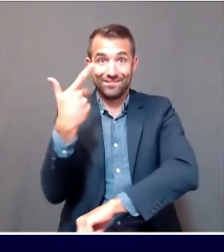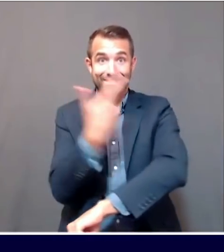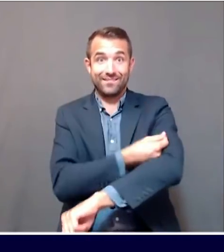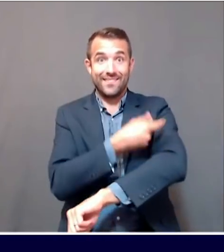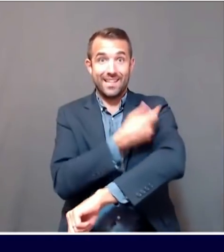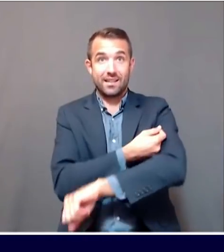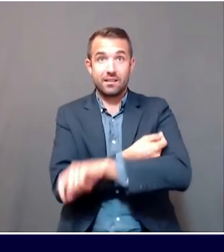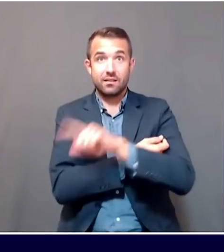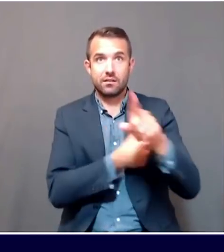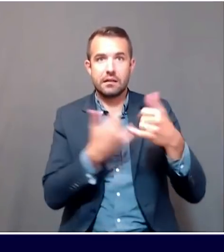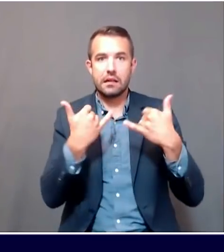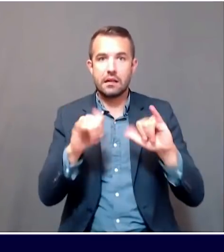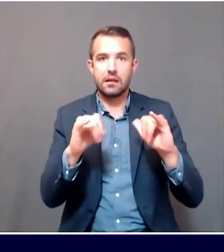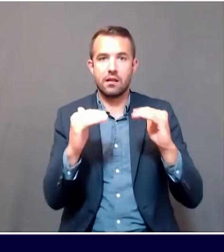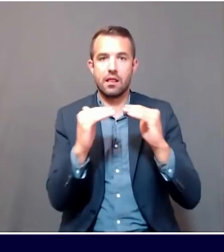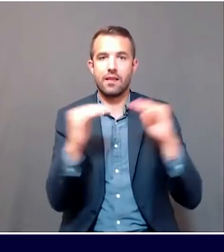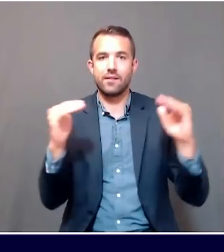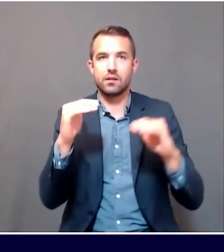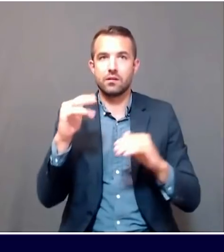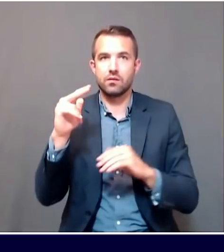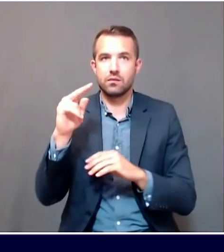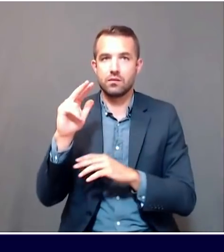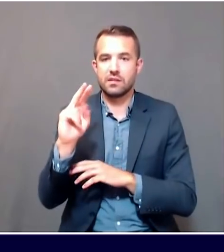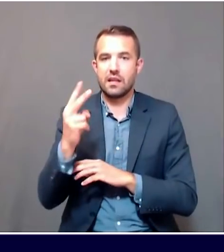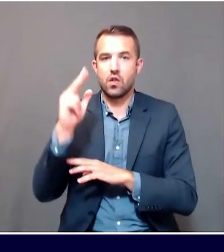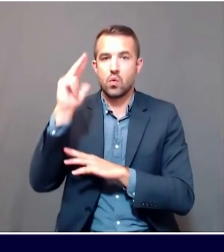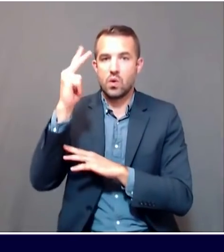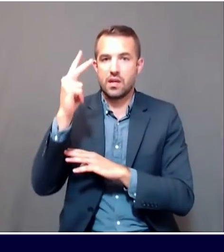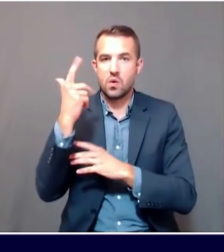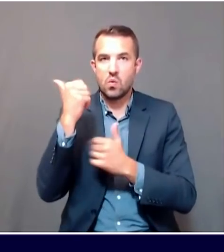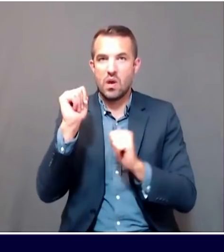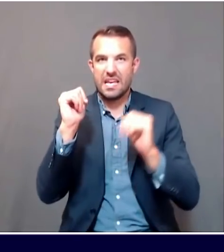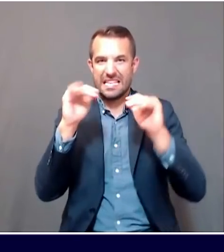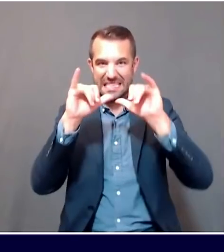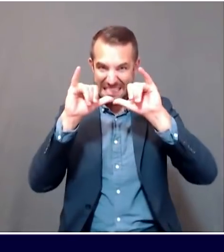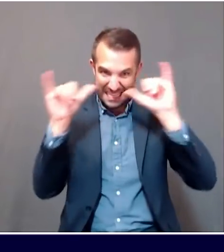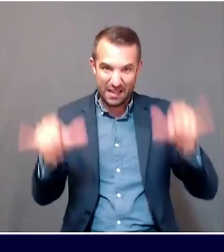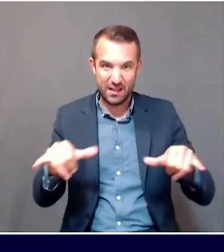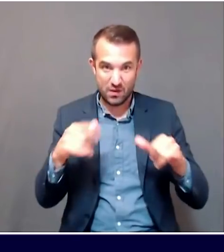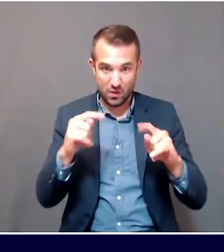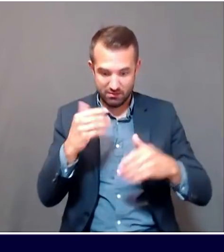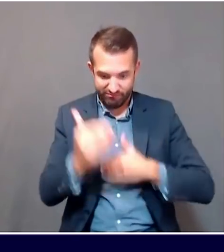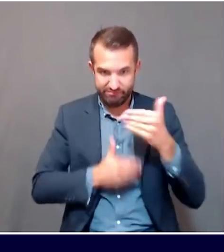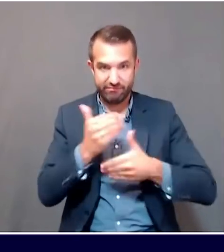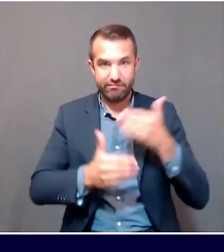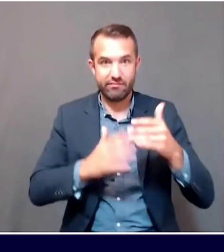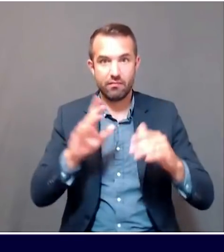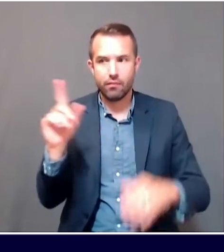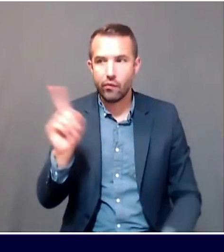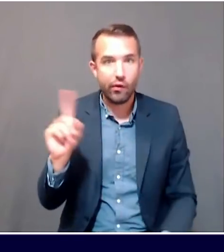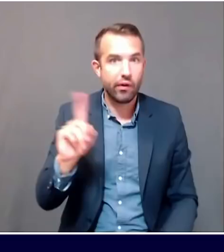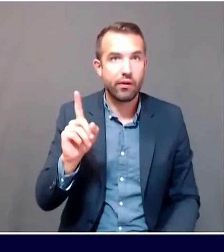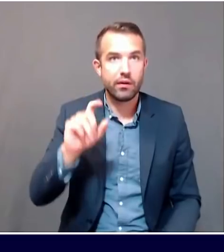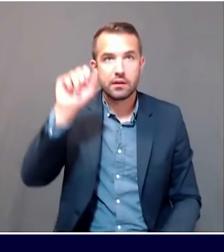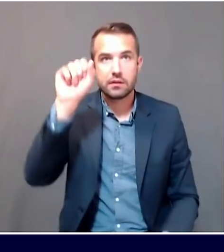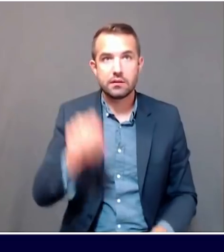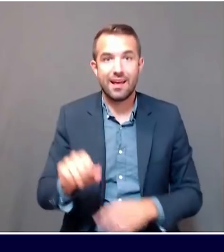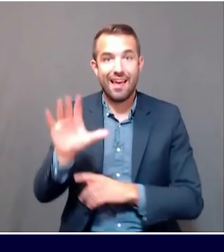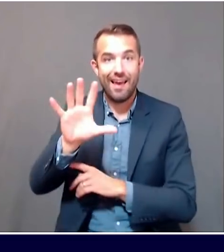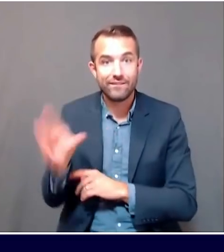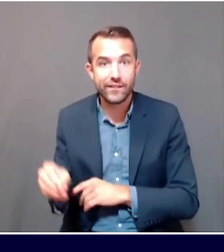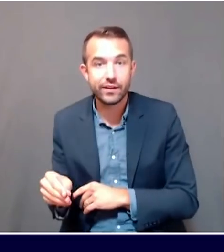trial in England, as well as full-on phase 3 trials in Brazil and South Africa. According